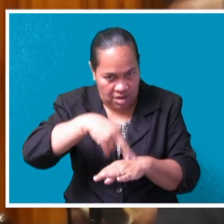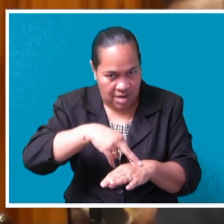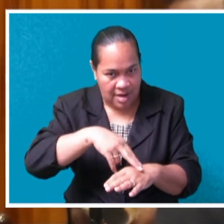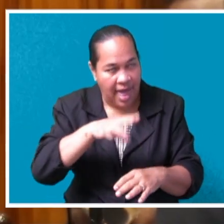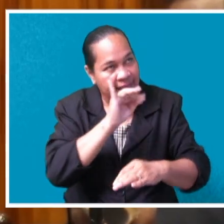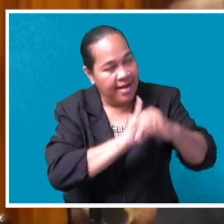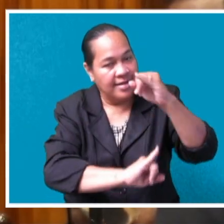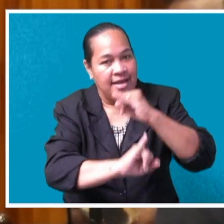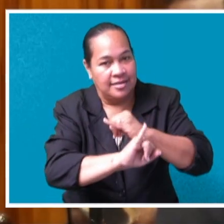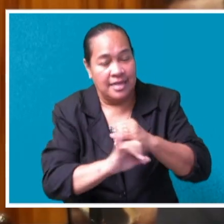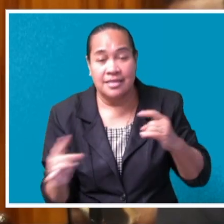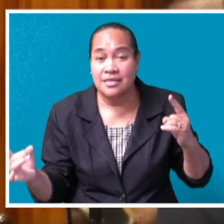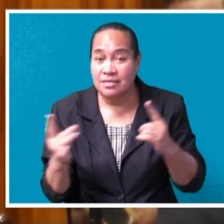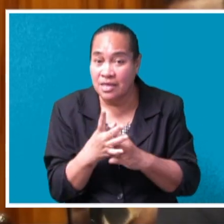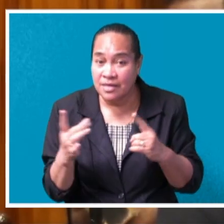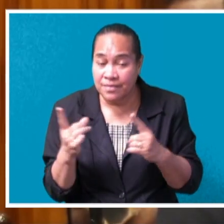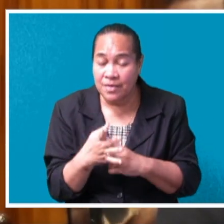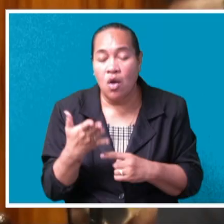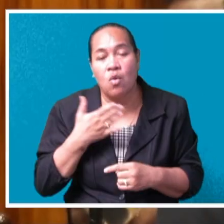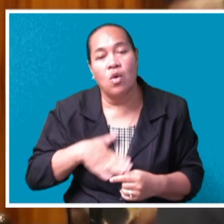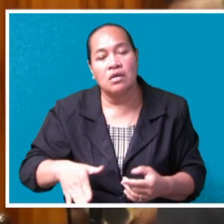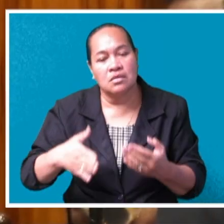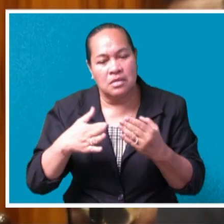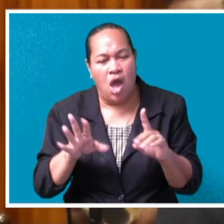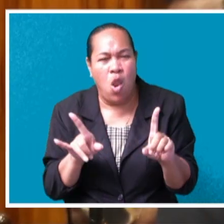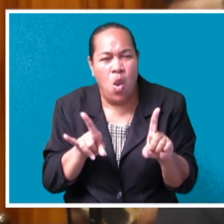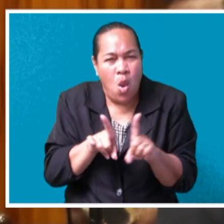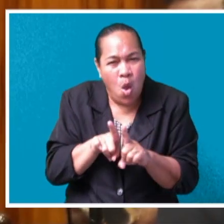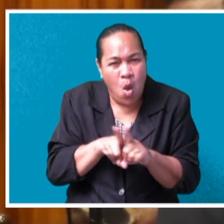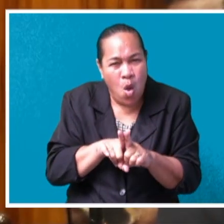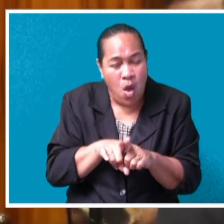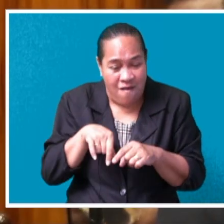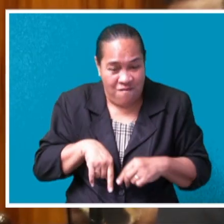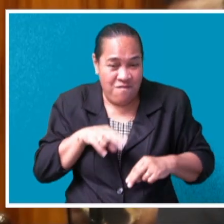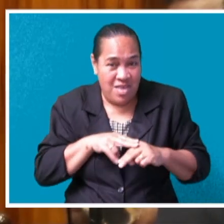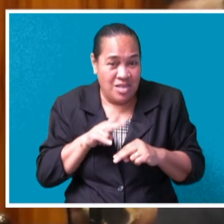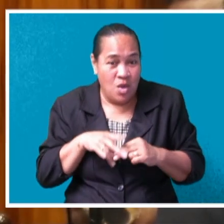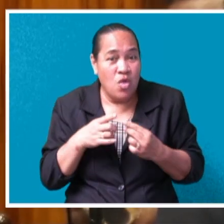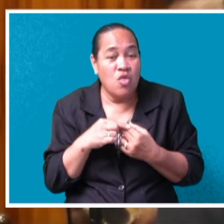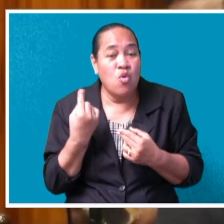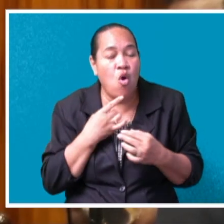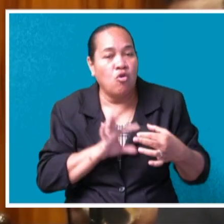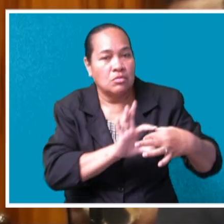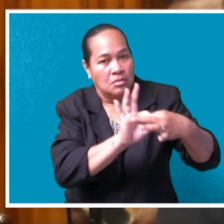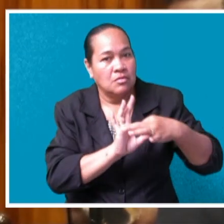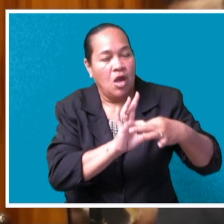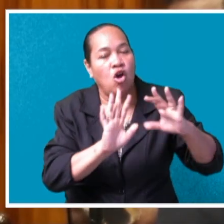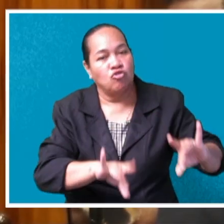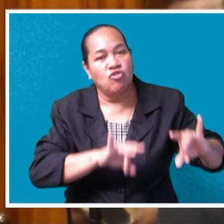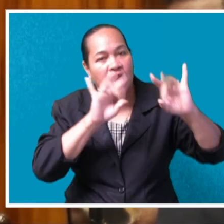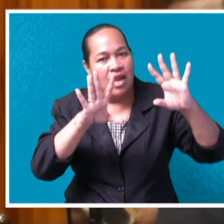In particular, I wish to acknowledge the close partnership that Fiji maintains with Australia under the